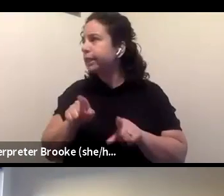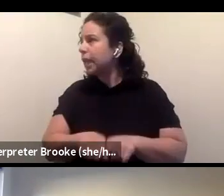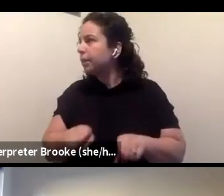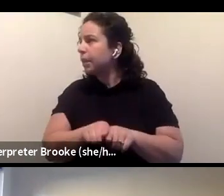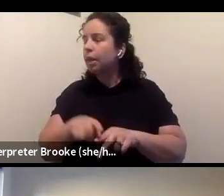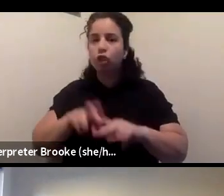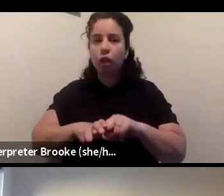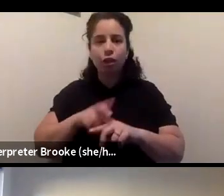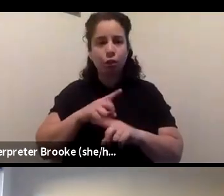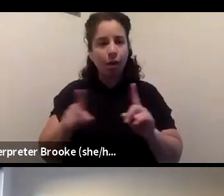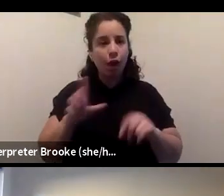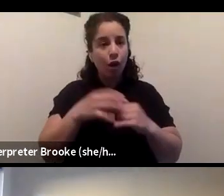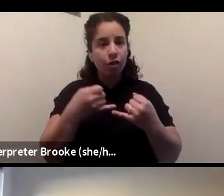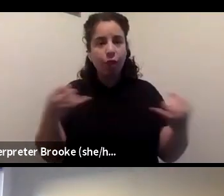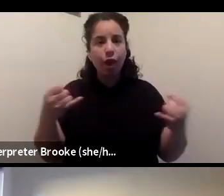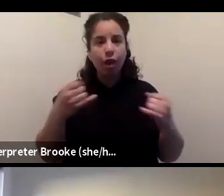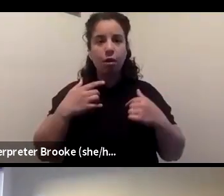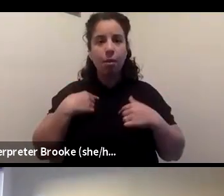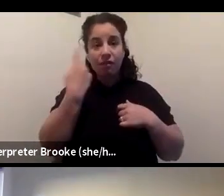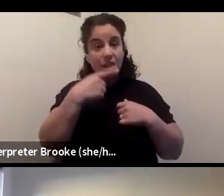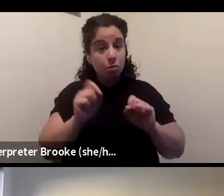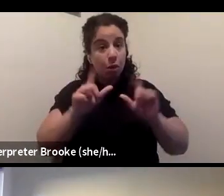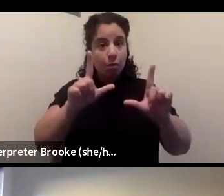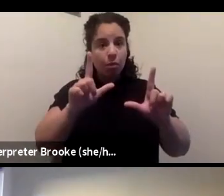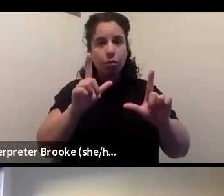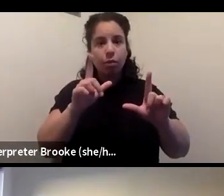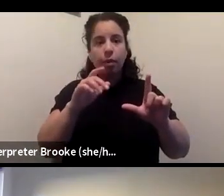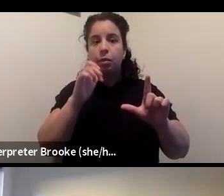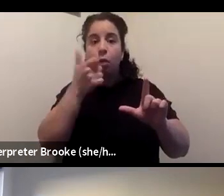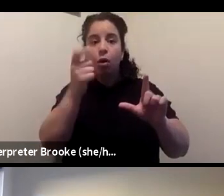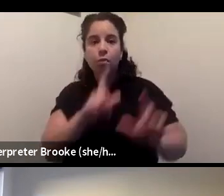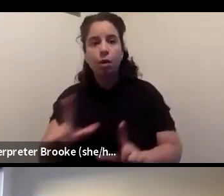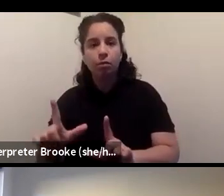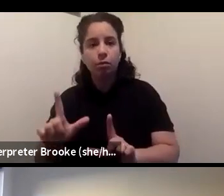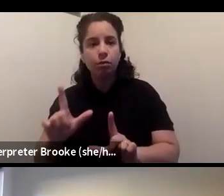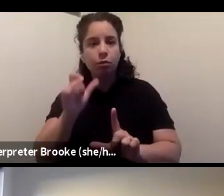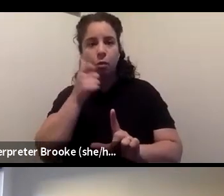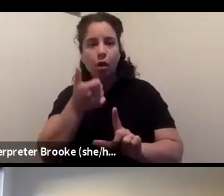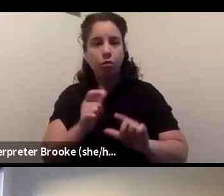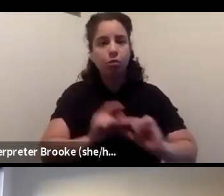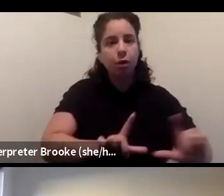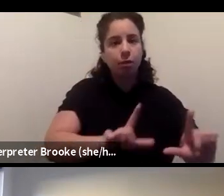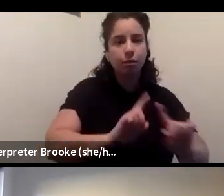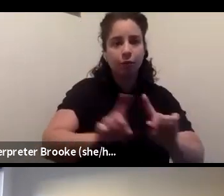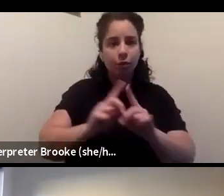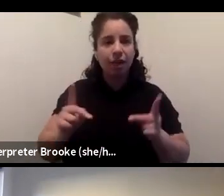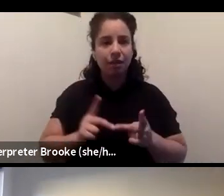seating arrangement.